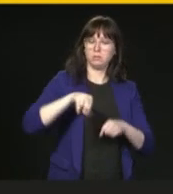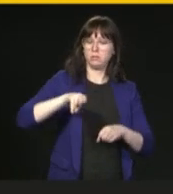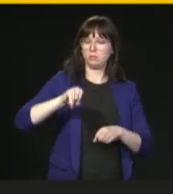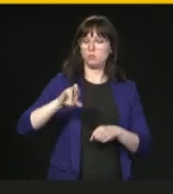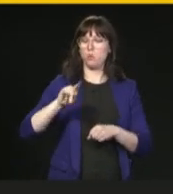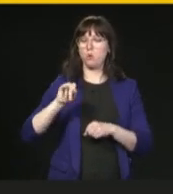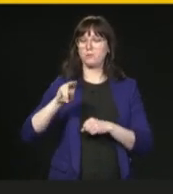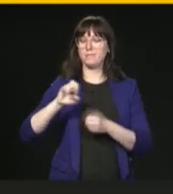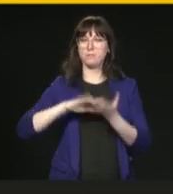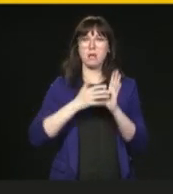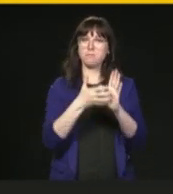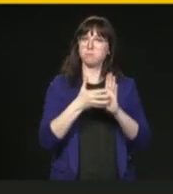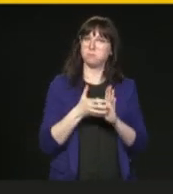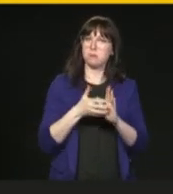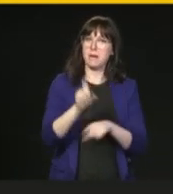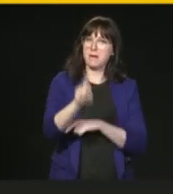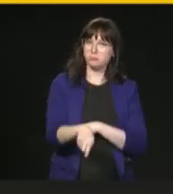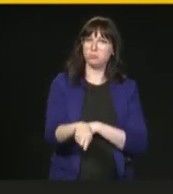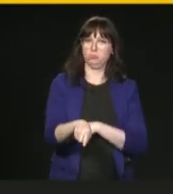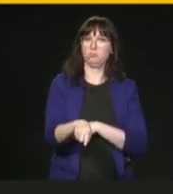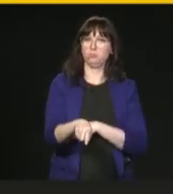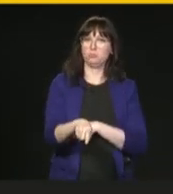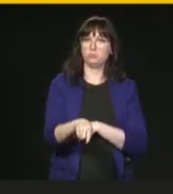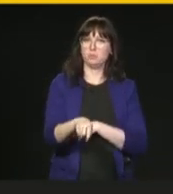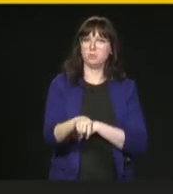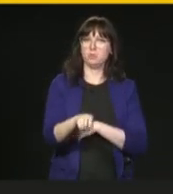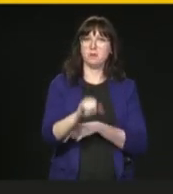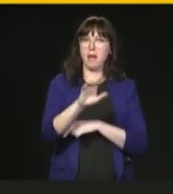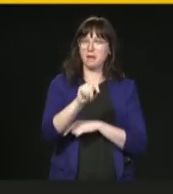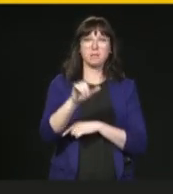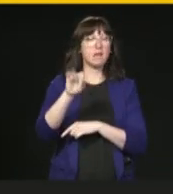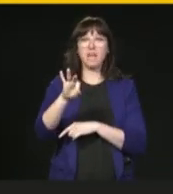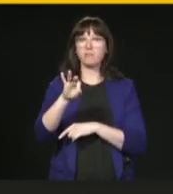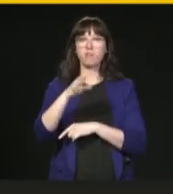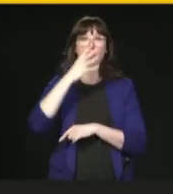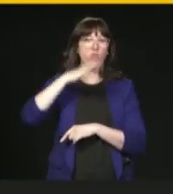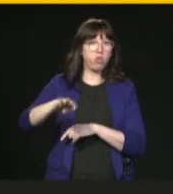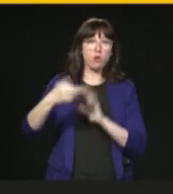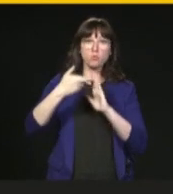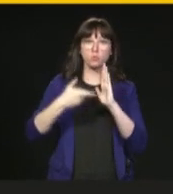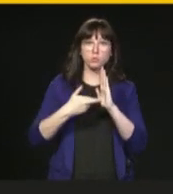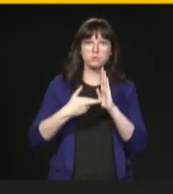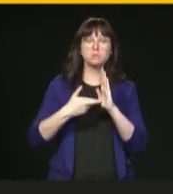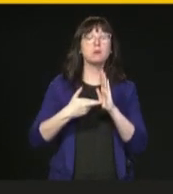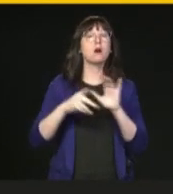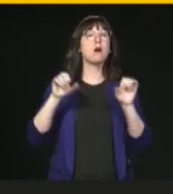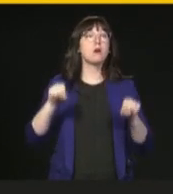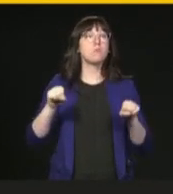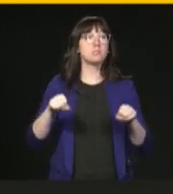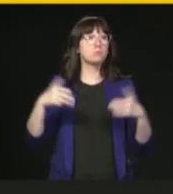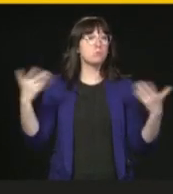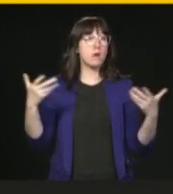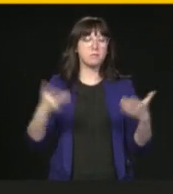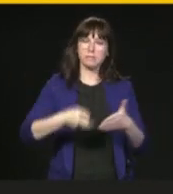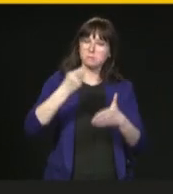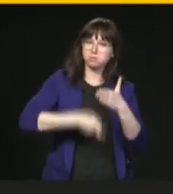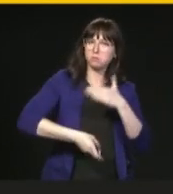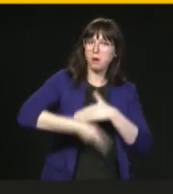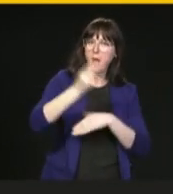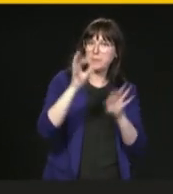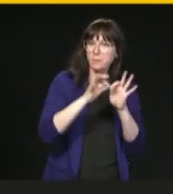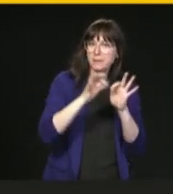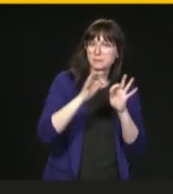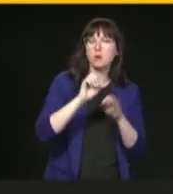by invoking the Quarantine Act. If you refuse to follow the instructions, you may receive a stiff